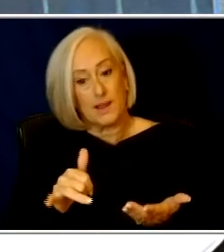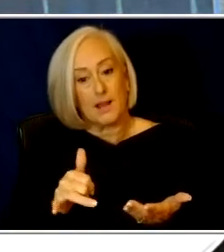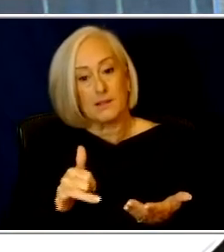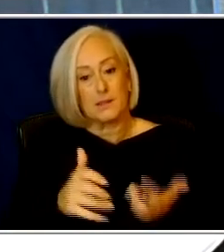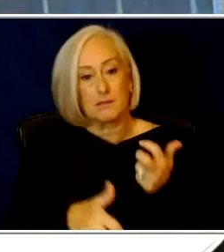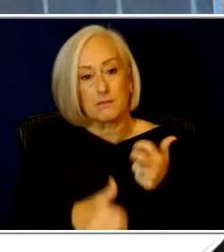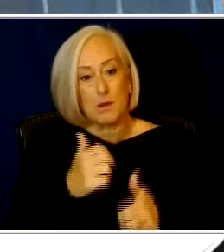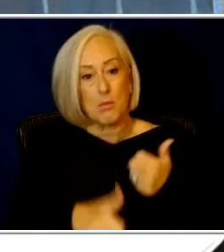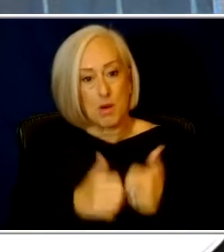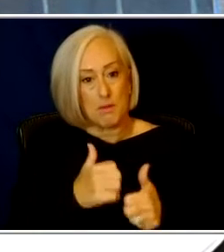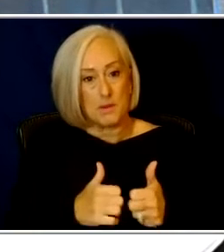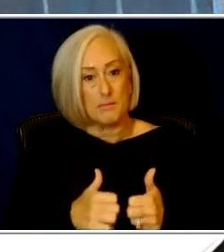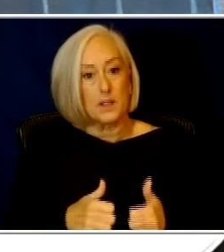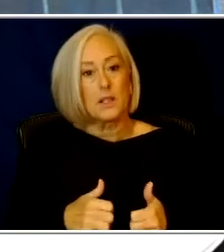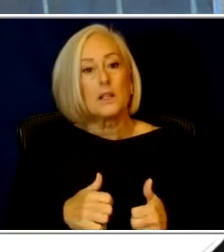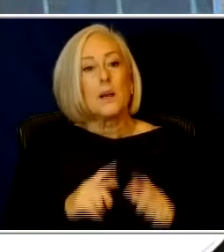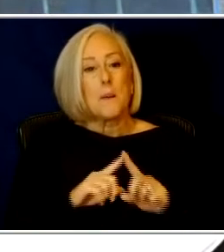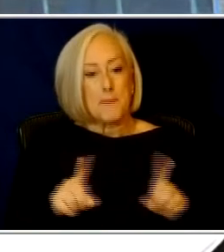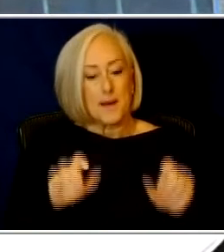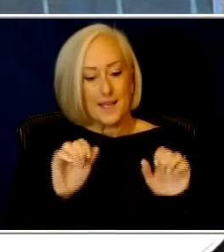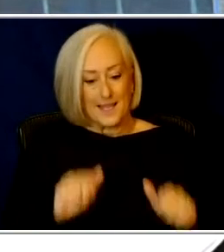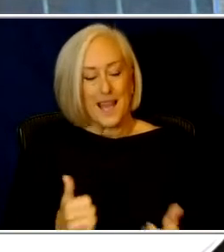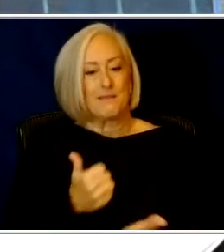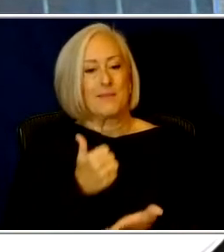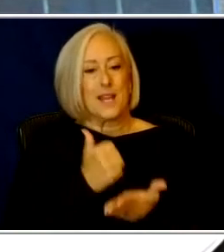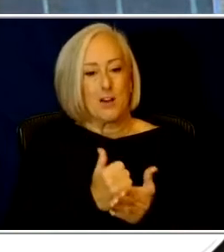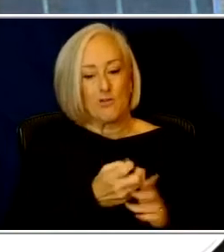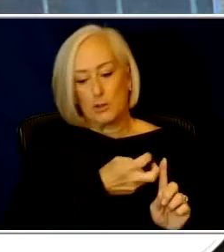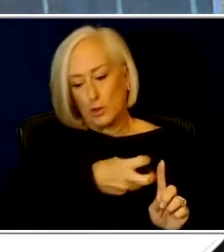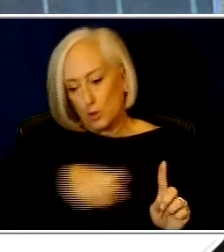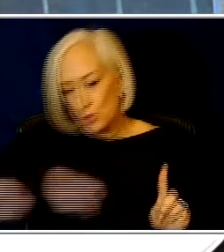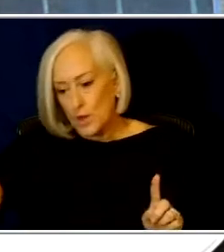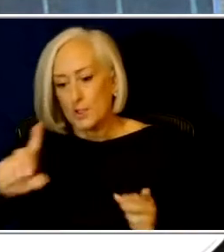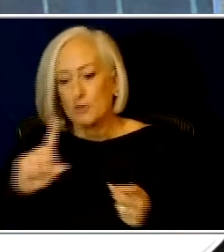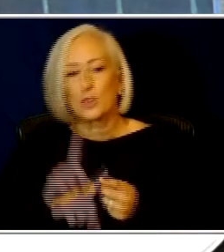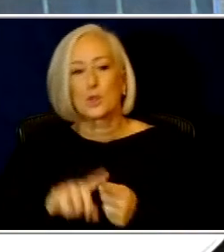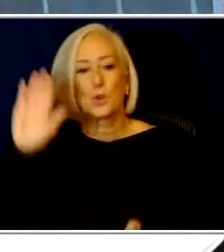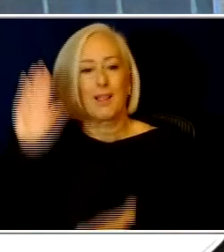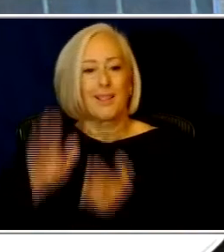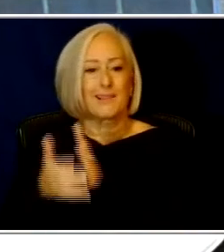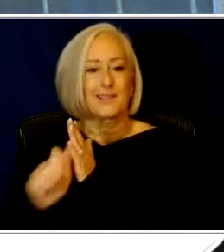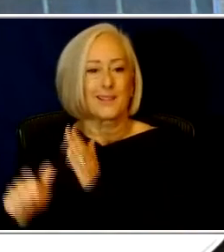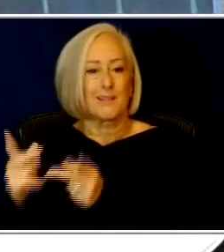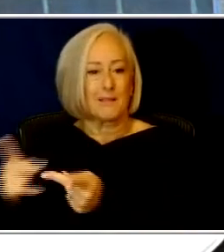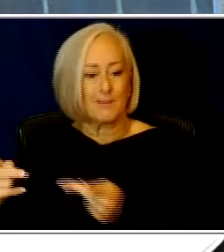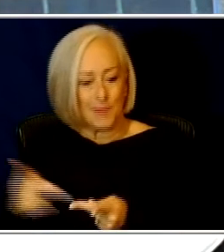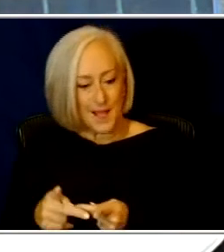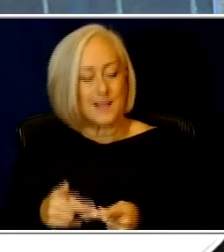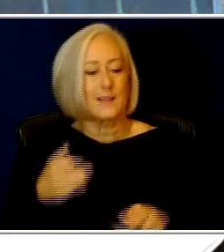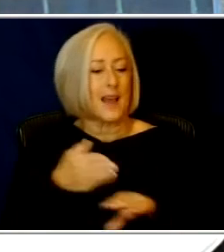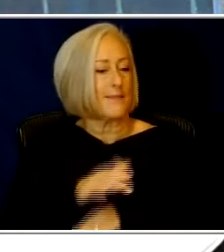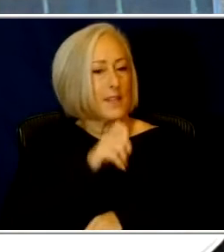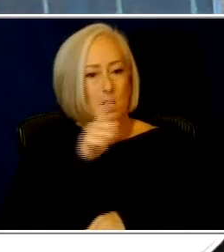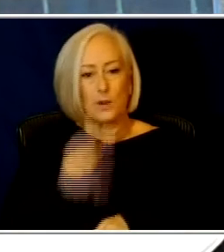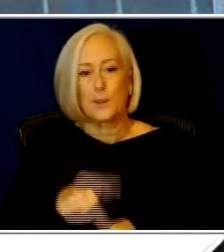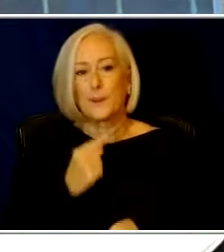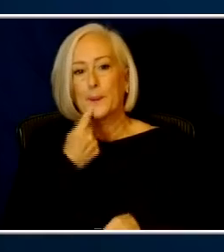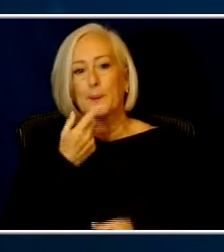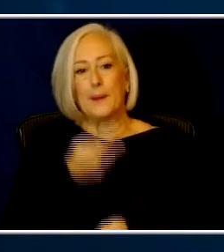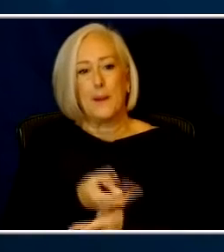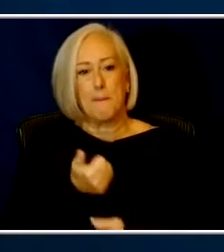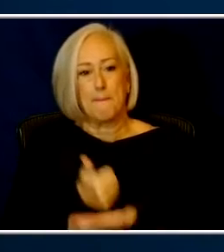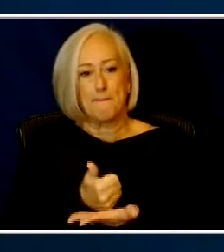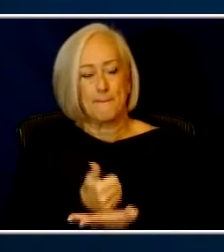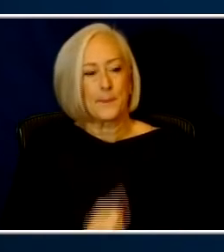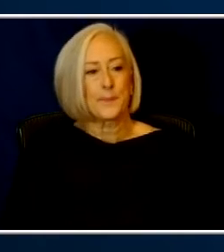significant asset to offload some of those folks as soon as they're past the acuity. And we really had great reception of that.